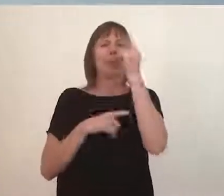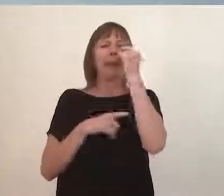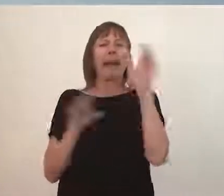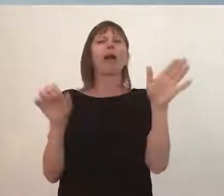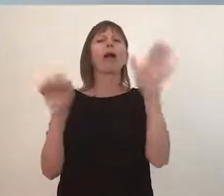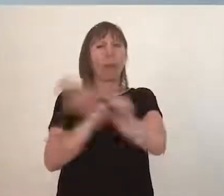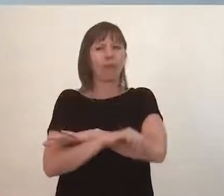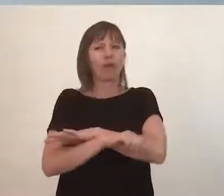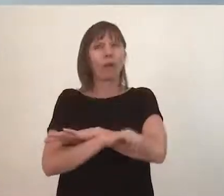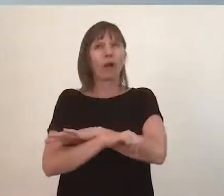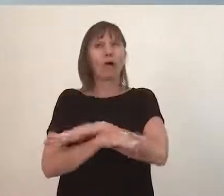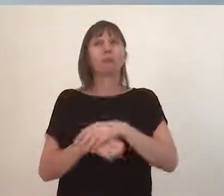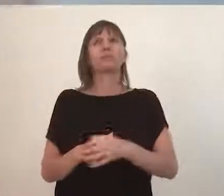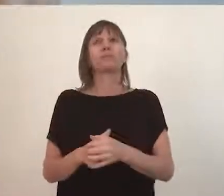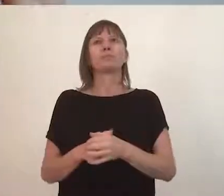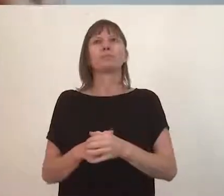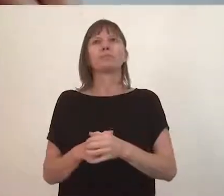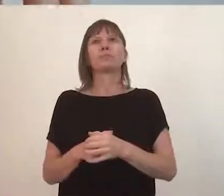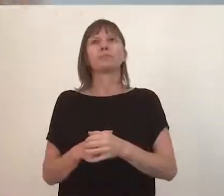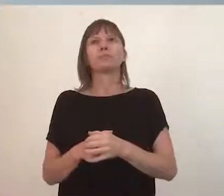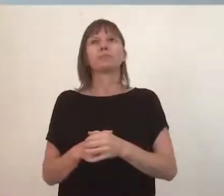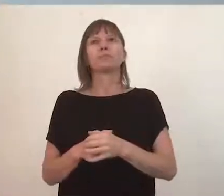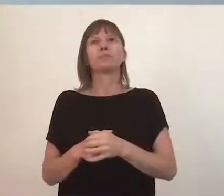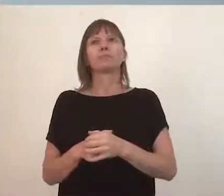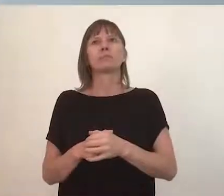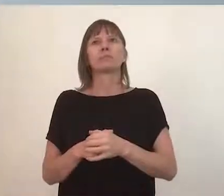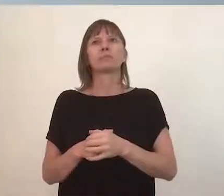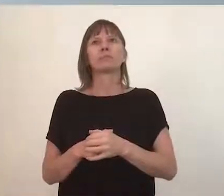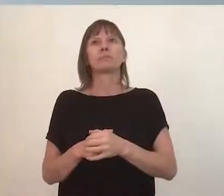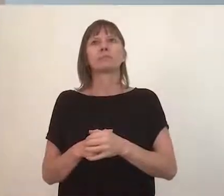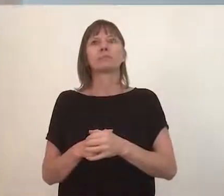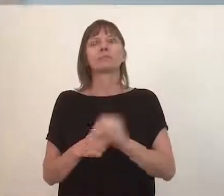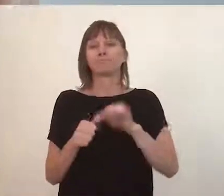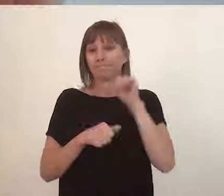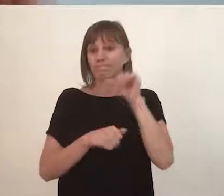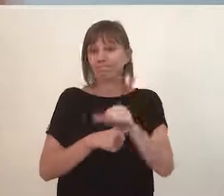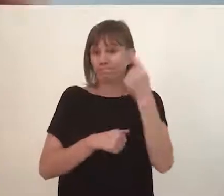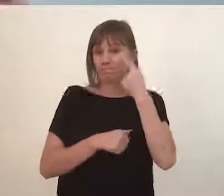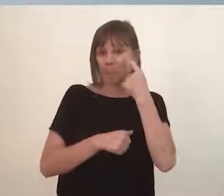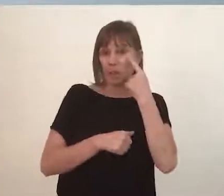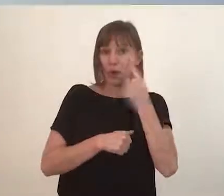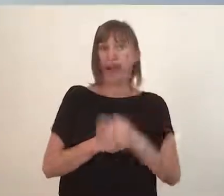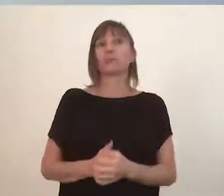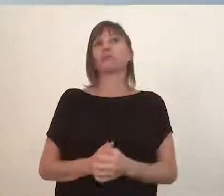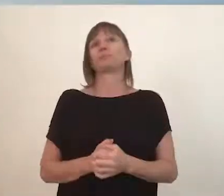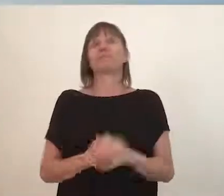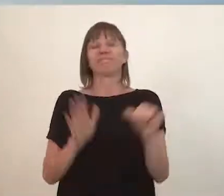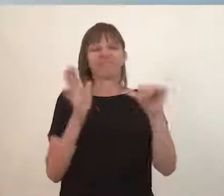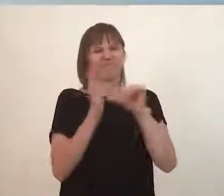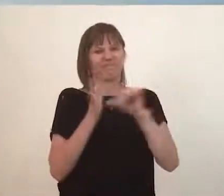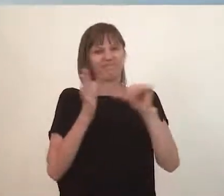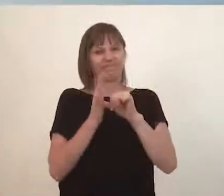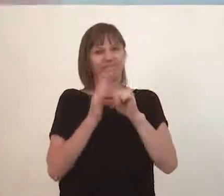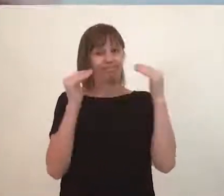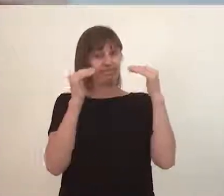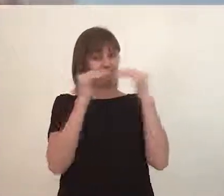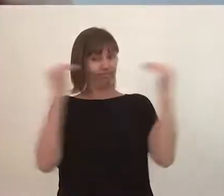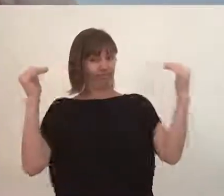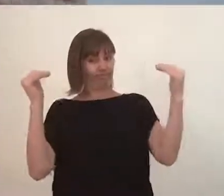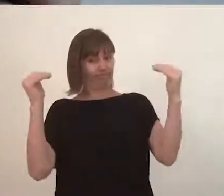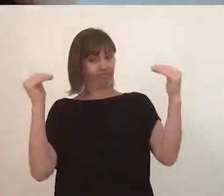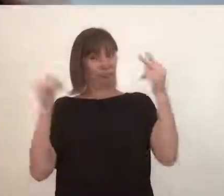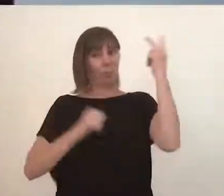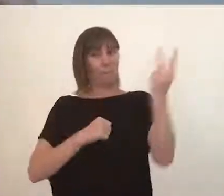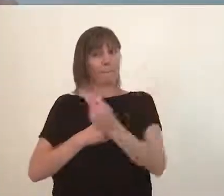It's a little bit messy, but we can go over it. We're gonna cover up these little marks here as well. Onto eye 2. So this